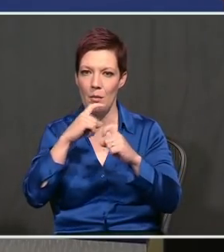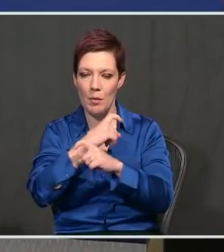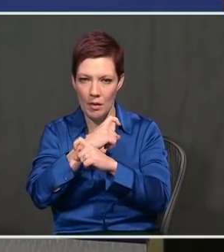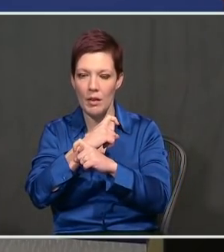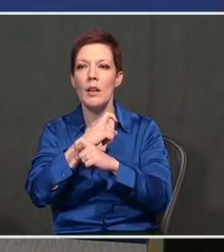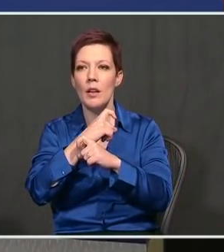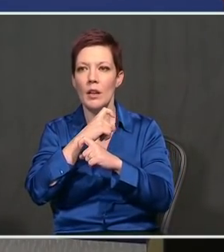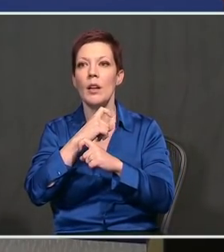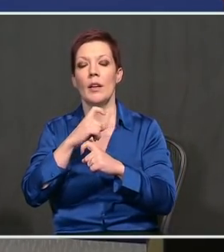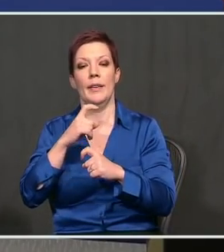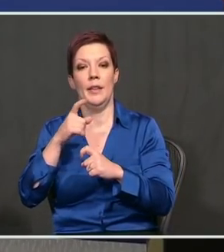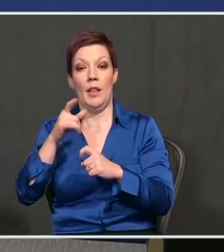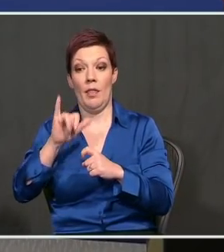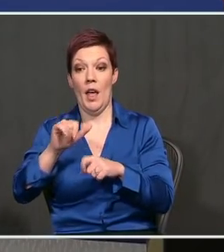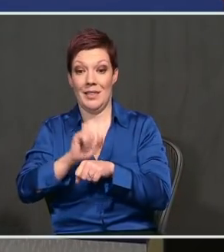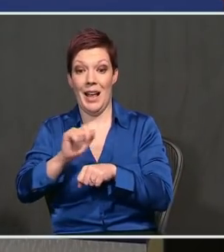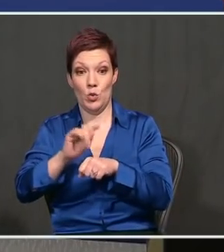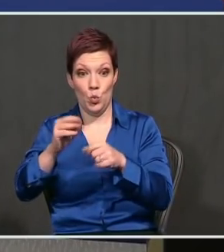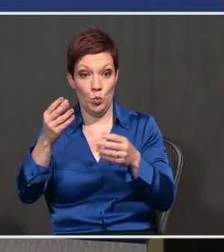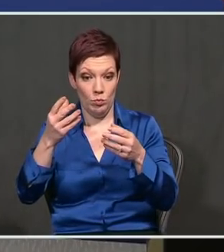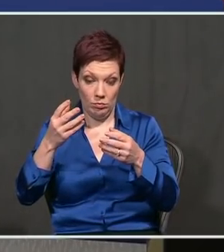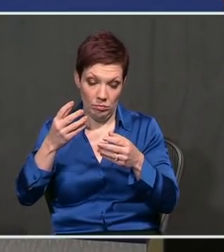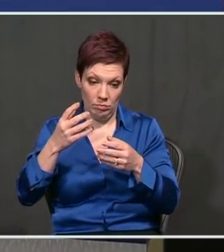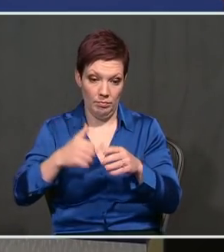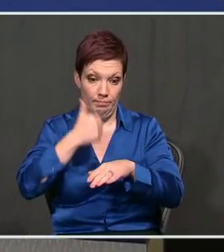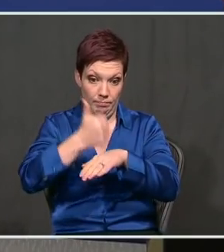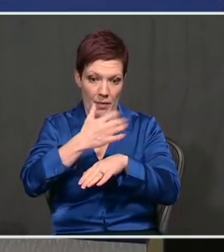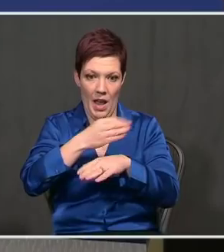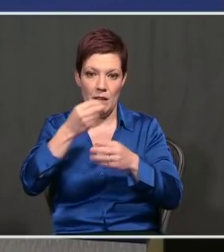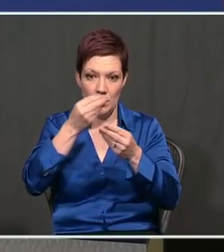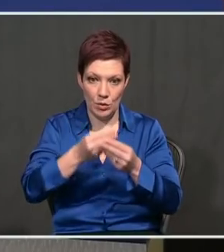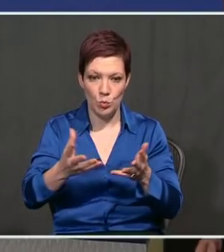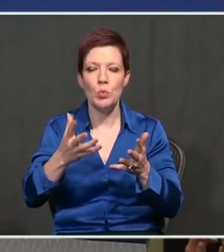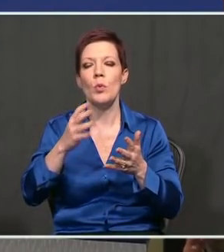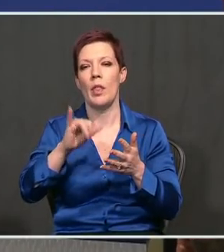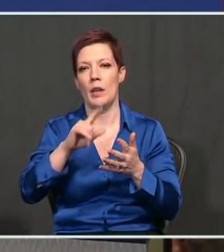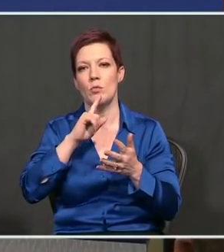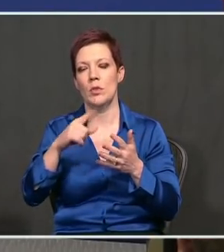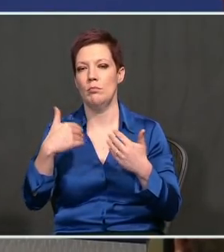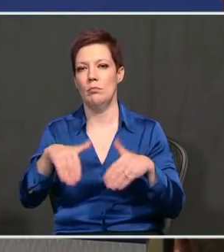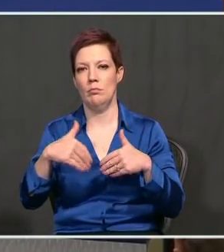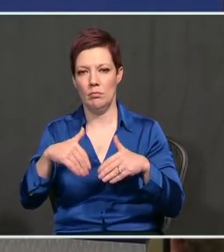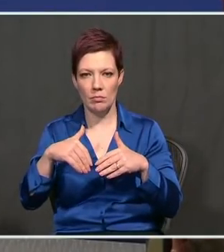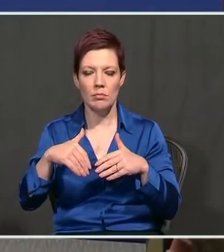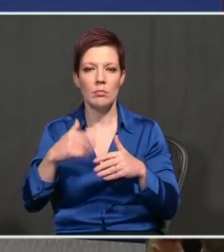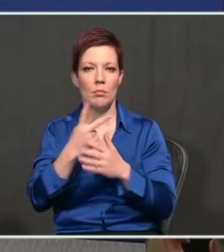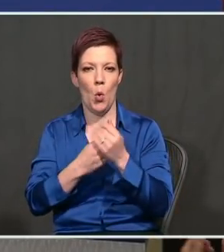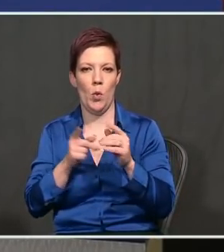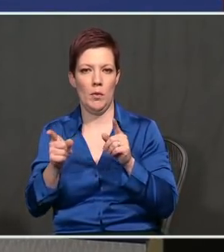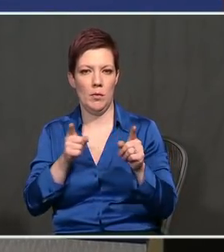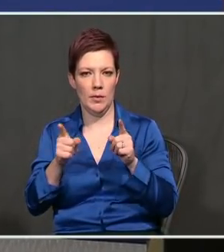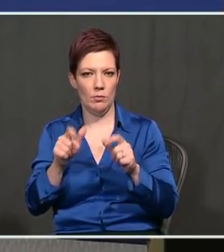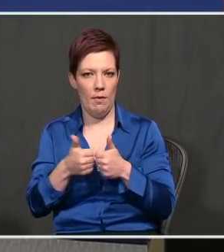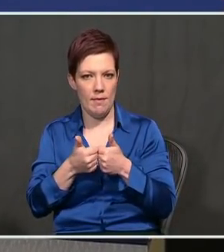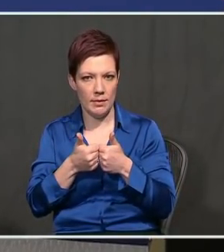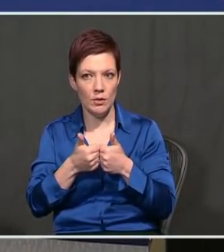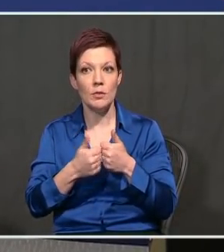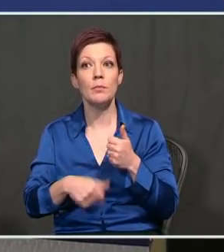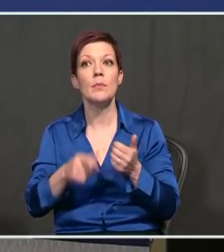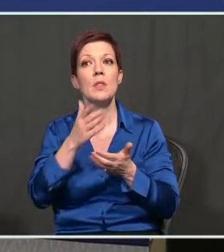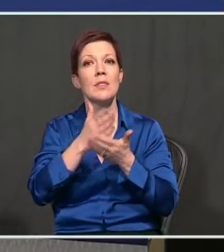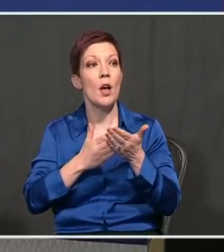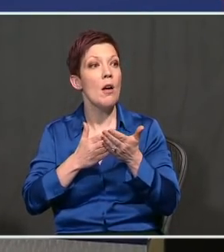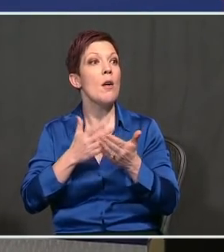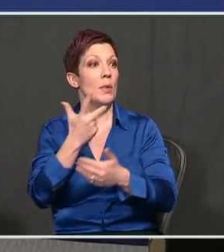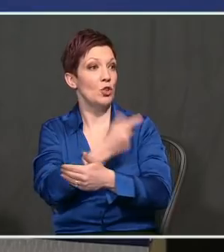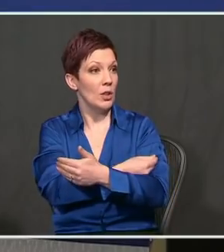task grew exponentially. Some vaccine requires two doses, some require one. Some need an adjuvant, some need a diluent. Some